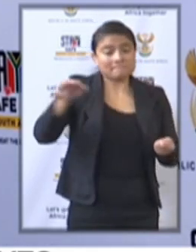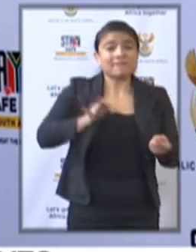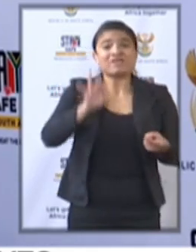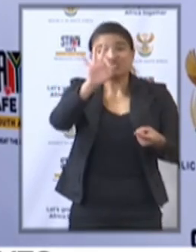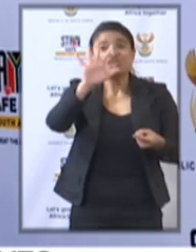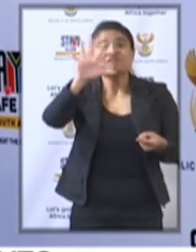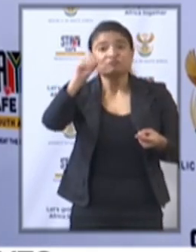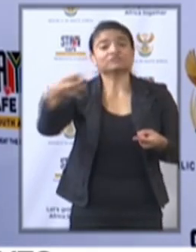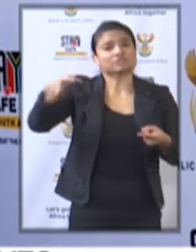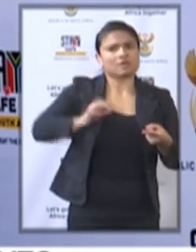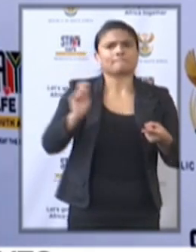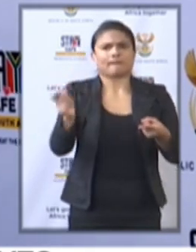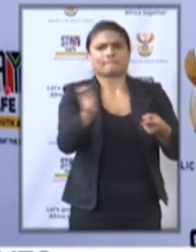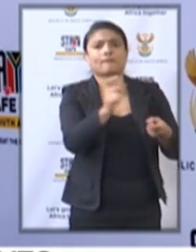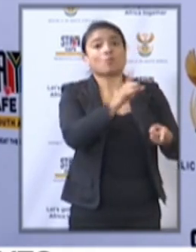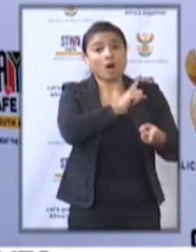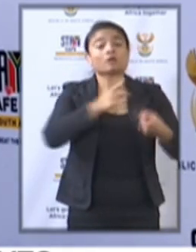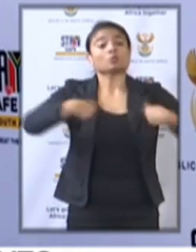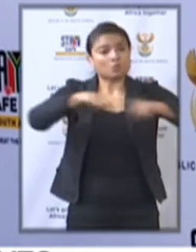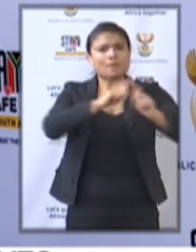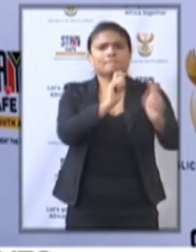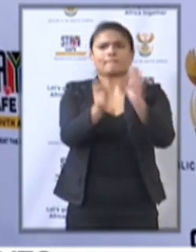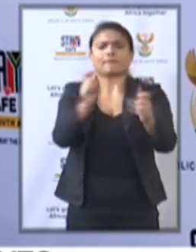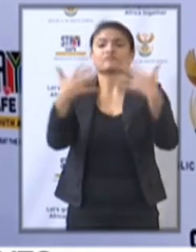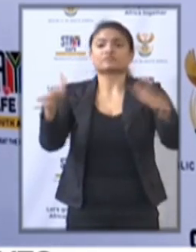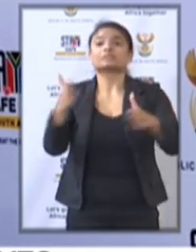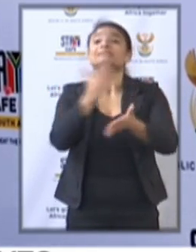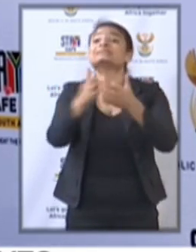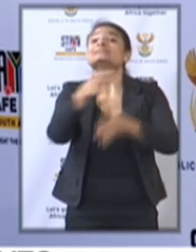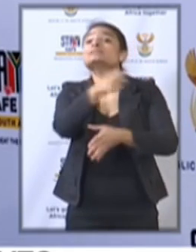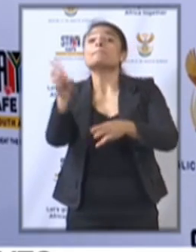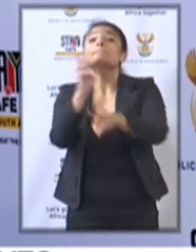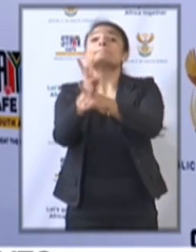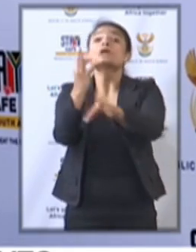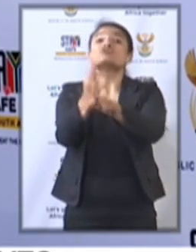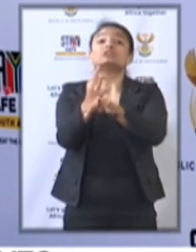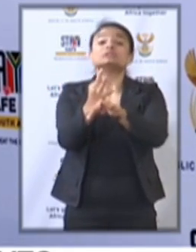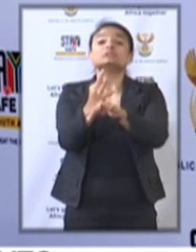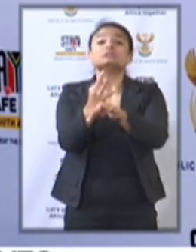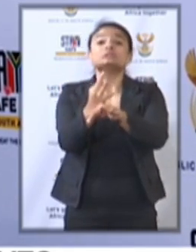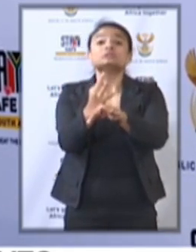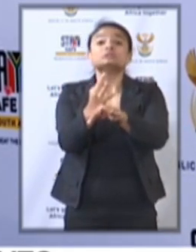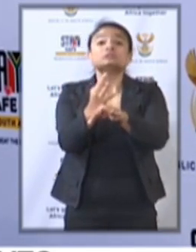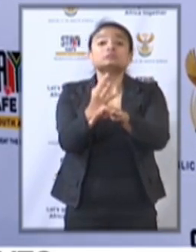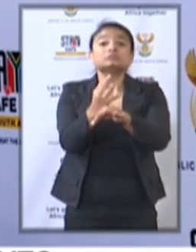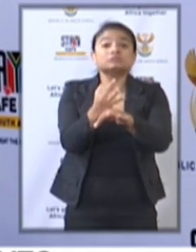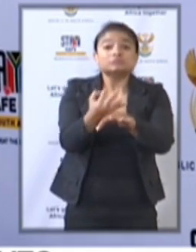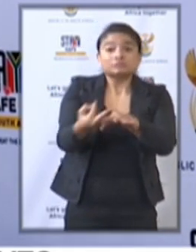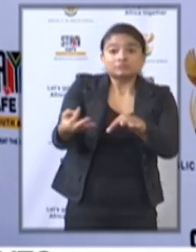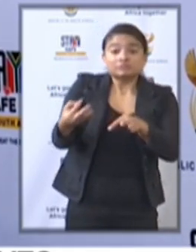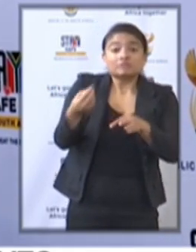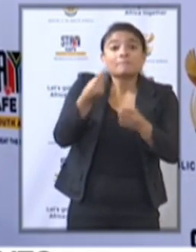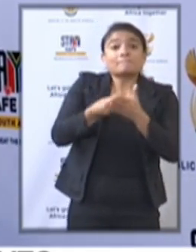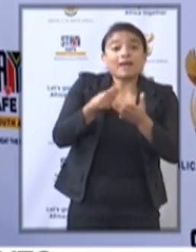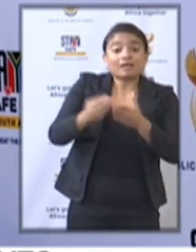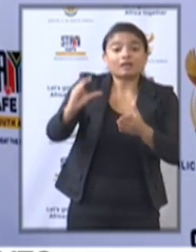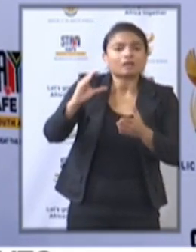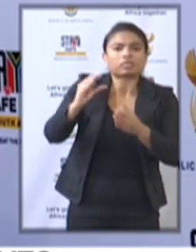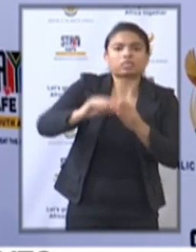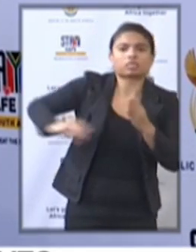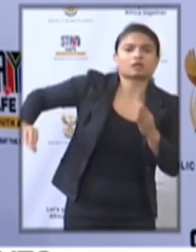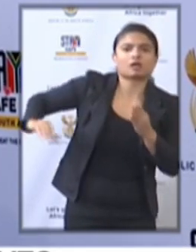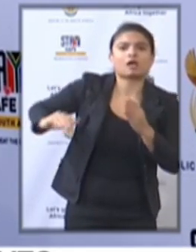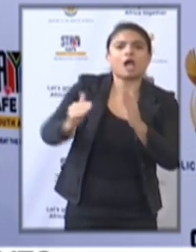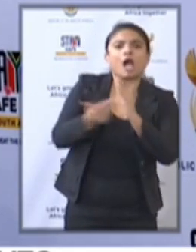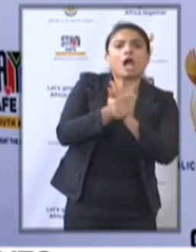Mangabe kukhona abawufihlayo kubazali ukuthi kunozukanye abawutholayo, akuyona inkinga kaNzimande leyo. Inkinga yabo, mina ngizoyisho